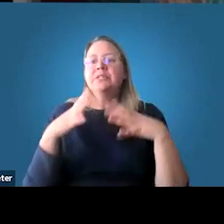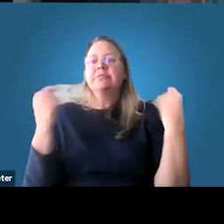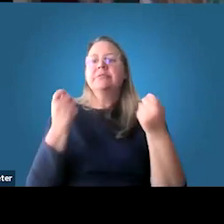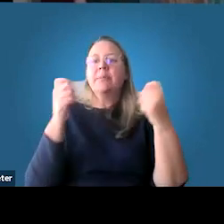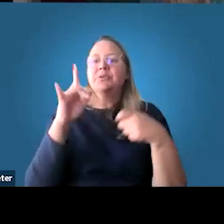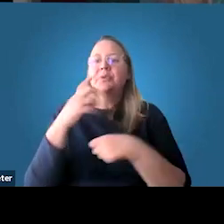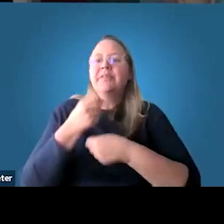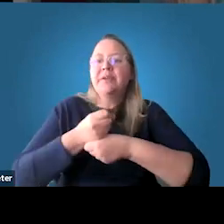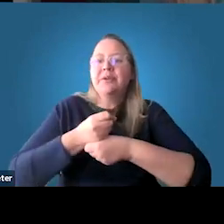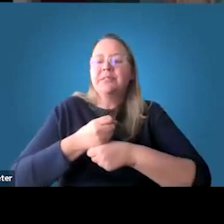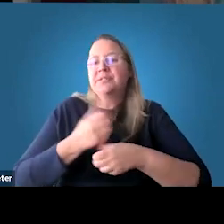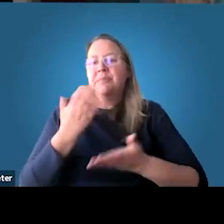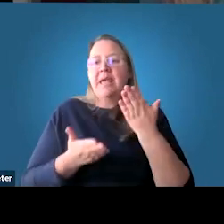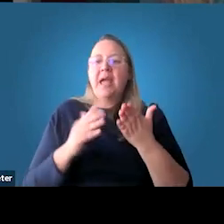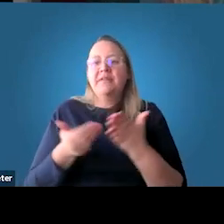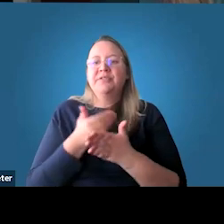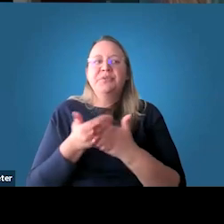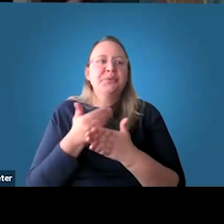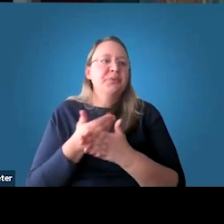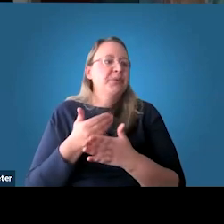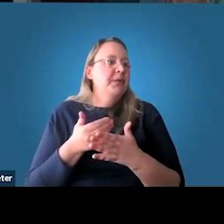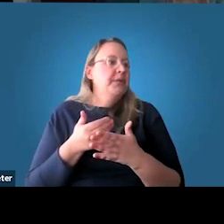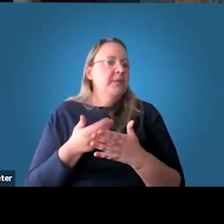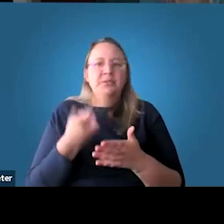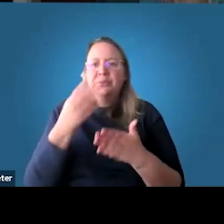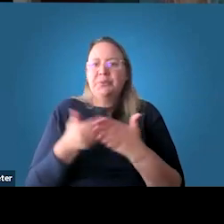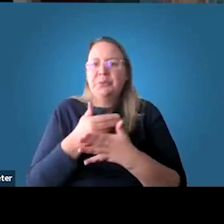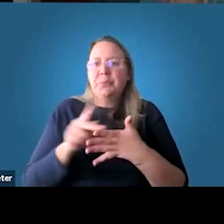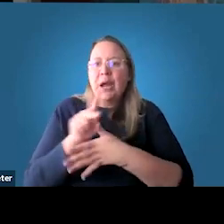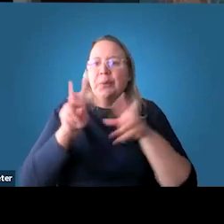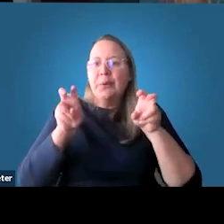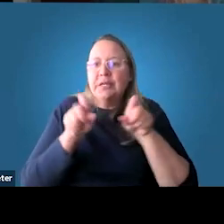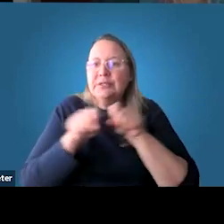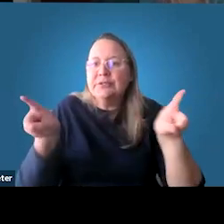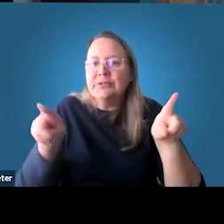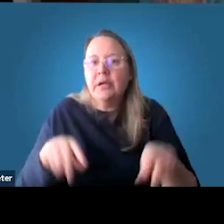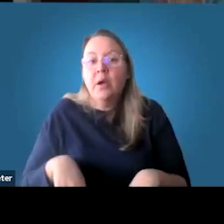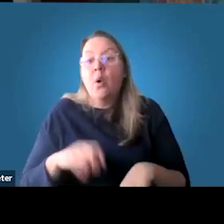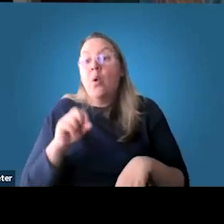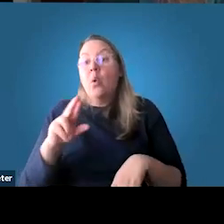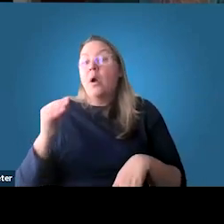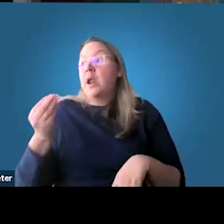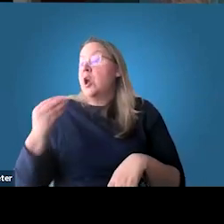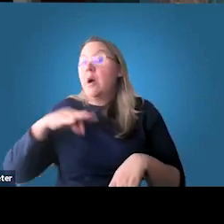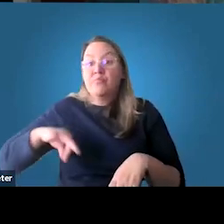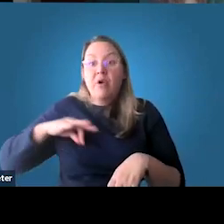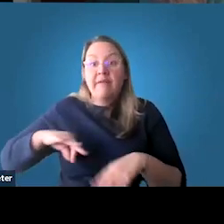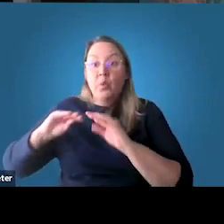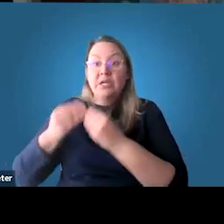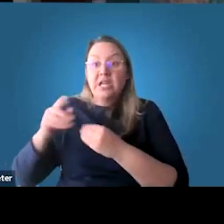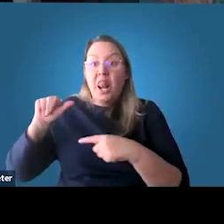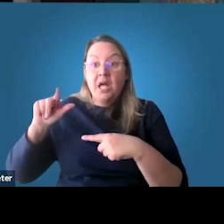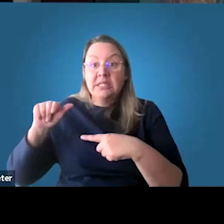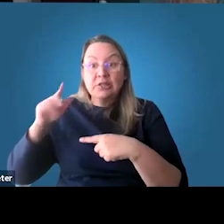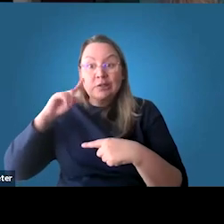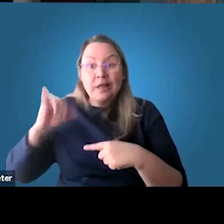by launching 2 new grant-making priorities, or perhaps an environmental nonprofit based in Los Angeles wants to support a